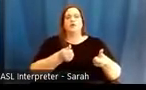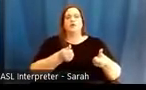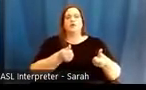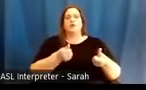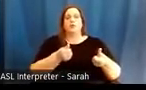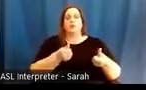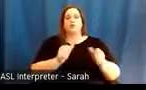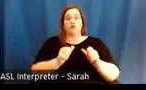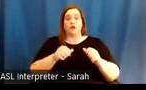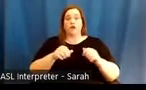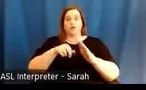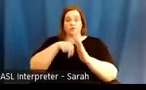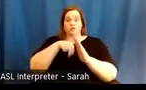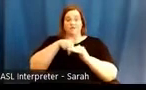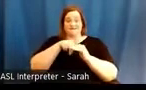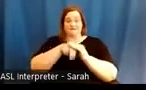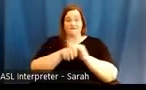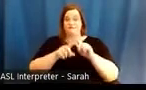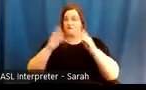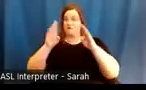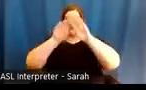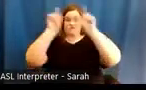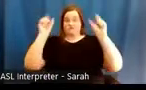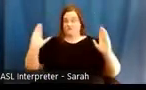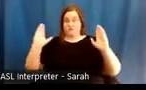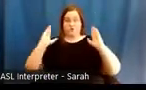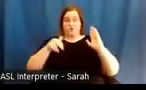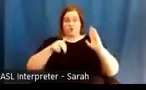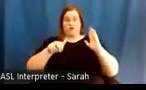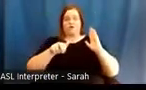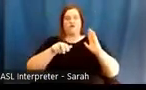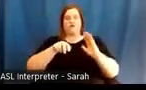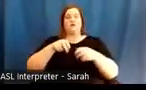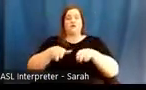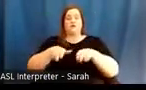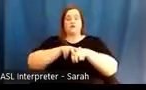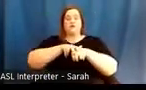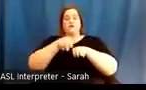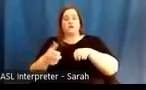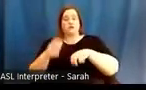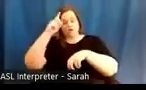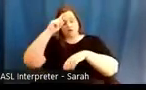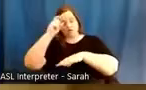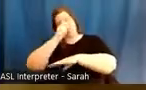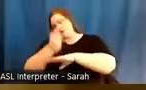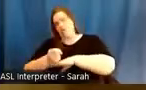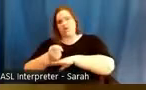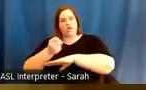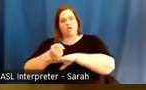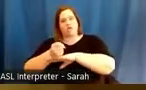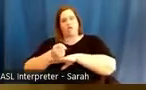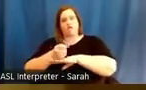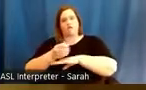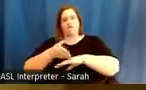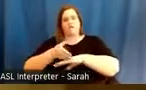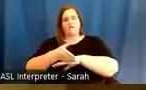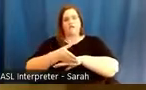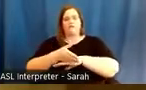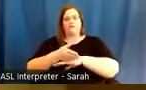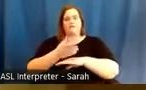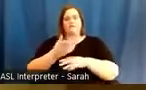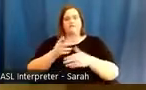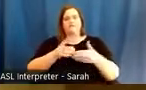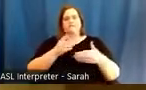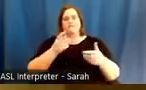small. And he actually fell out of his wheelchair and cracked his head on the pavement there, which resulted in a hospital